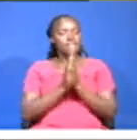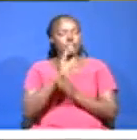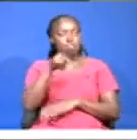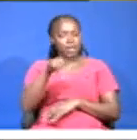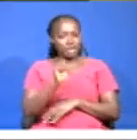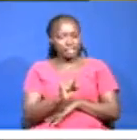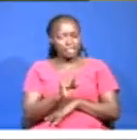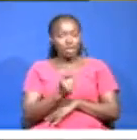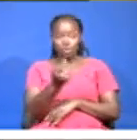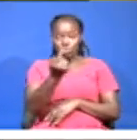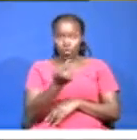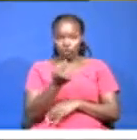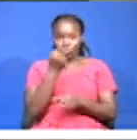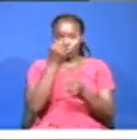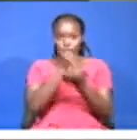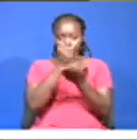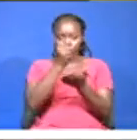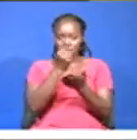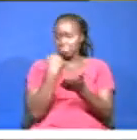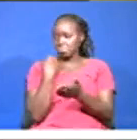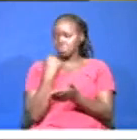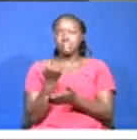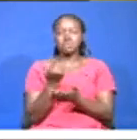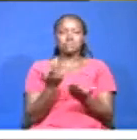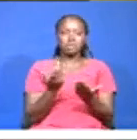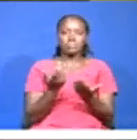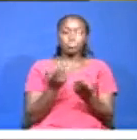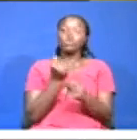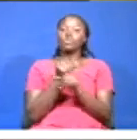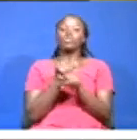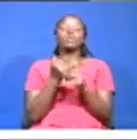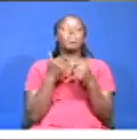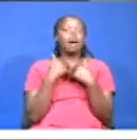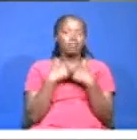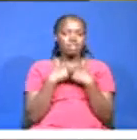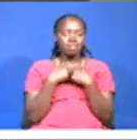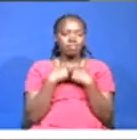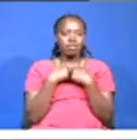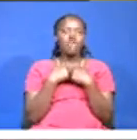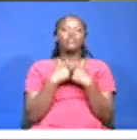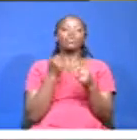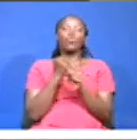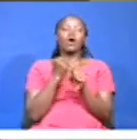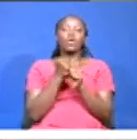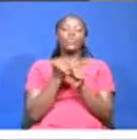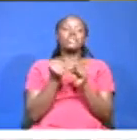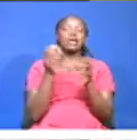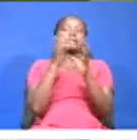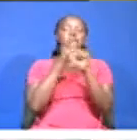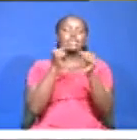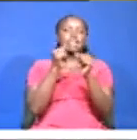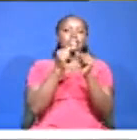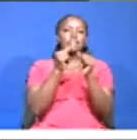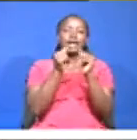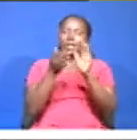who came to office the other day, you have a job to do to keep up with the president, please.